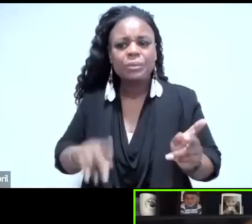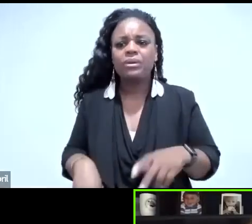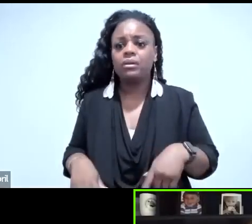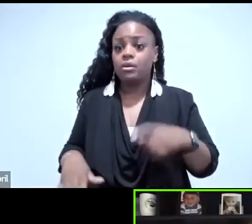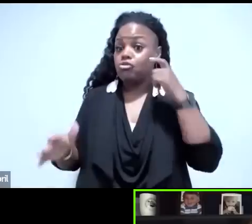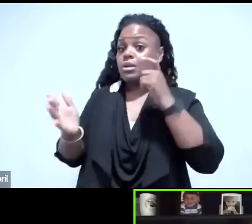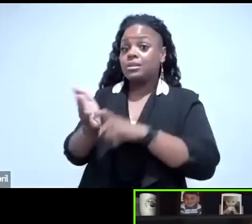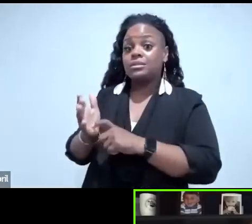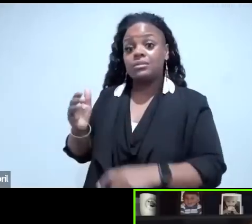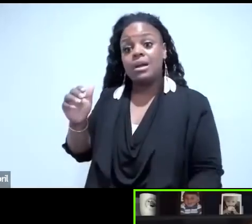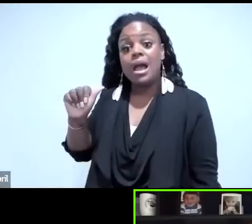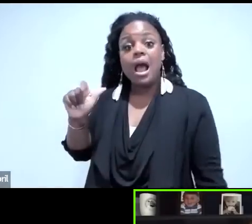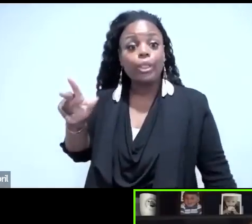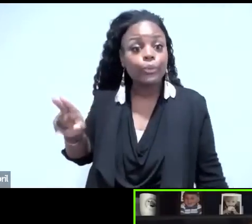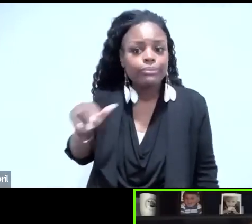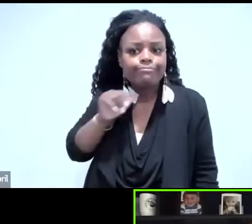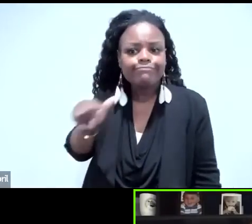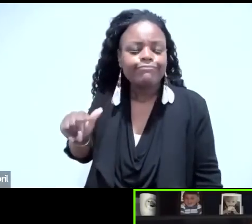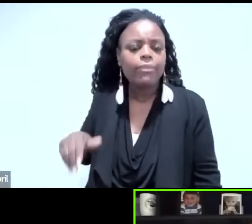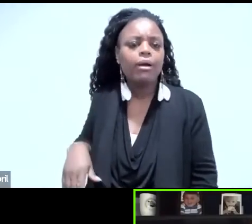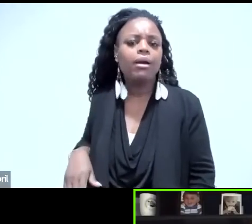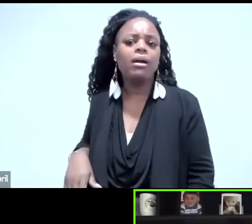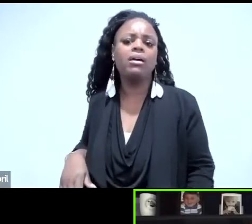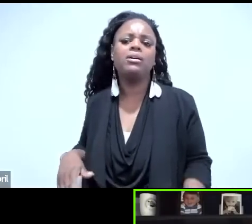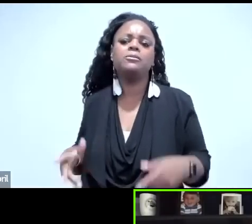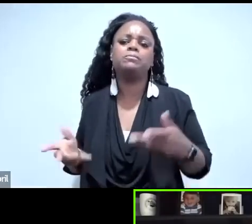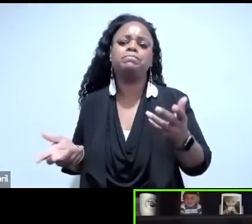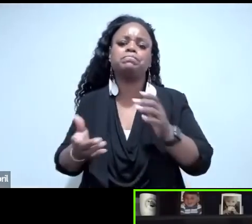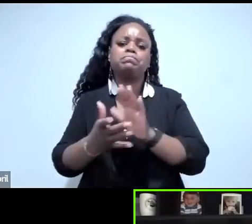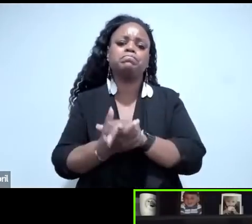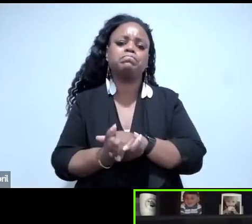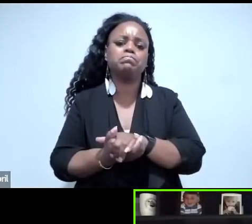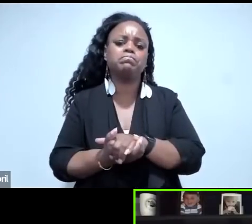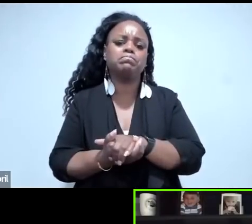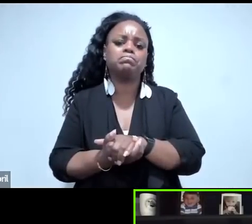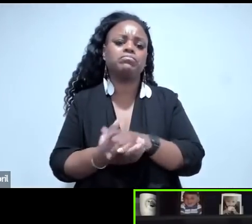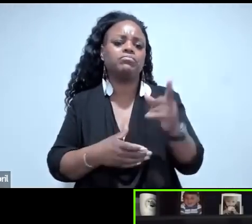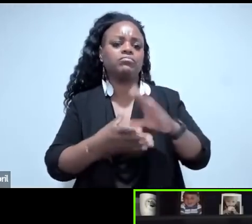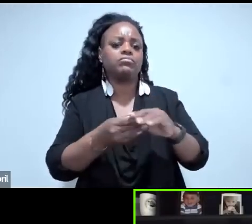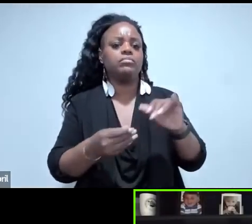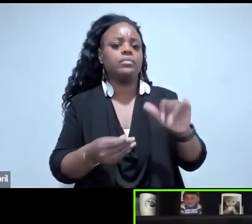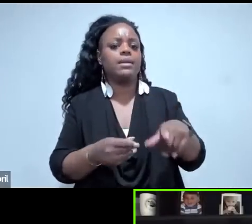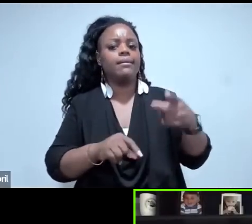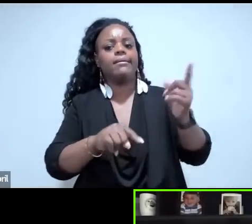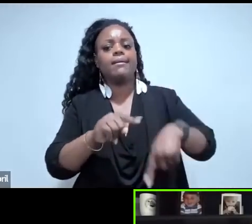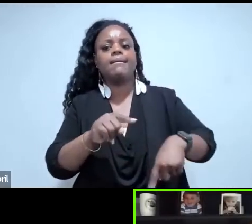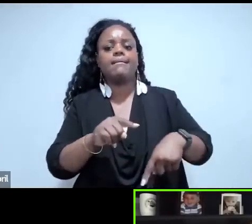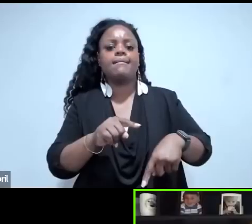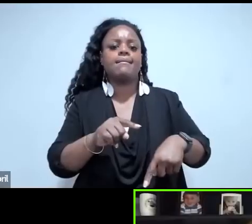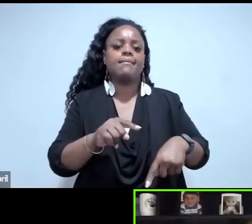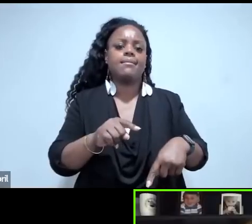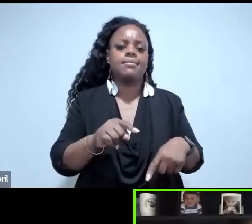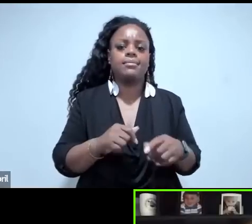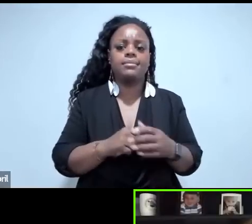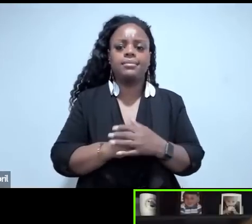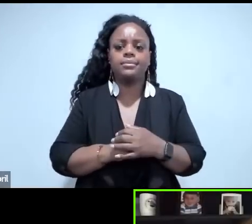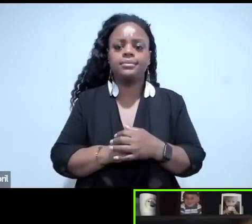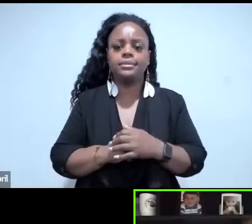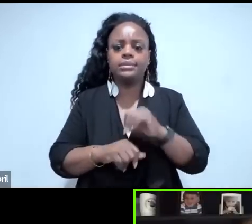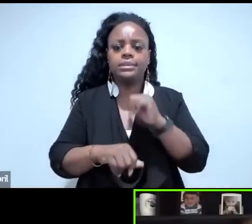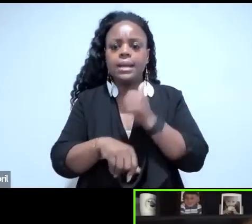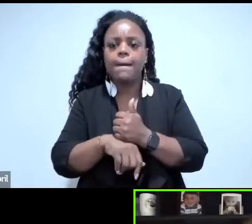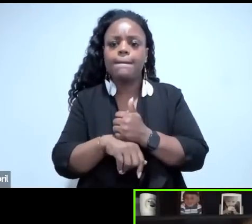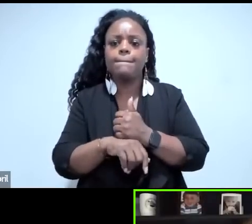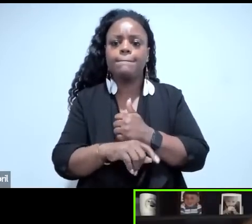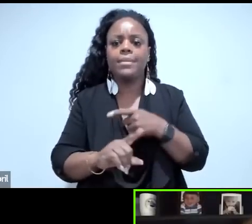not in Bessemer, Alabama, when that ballot box was put there in violation of not only federal law, but an order from